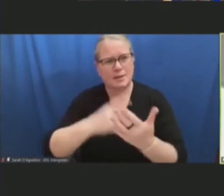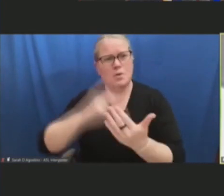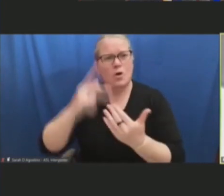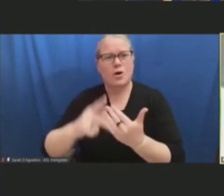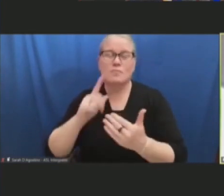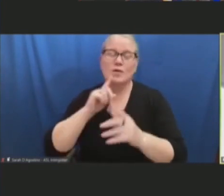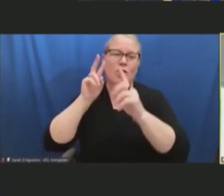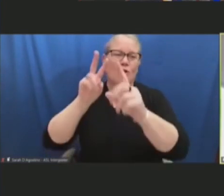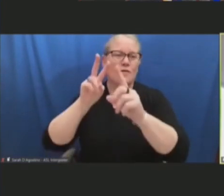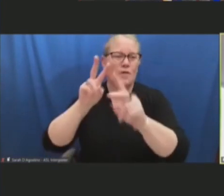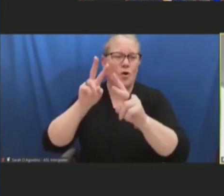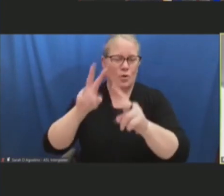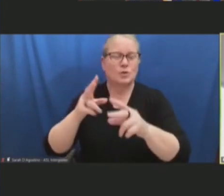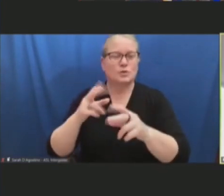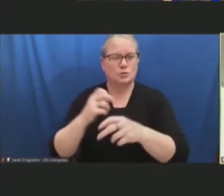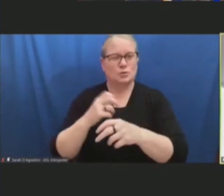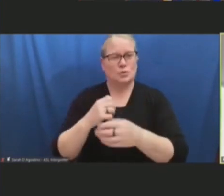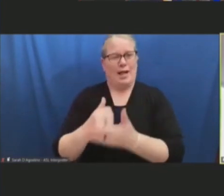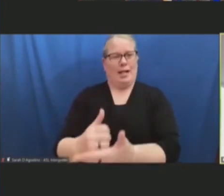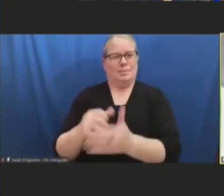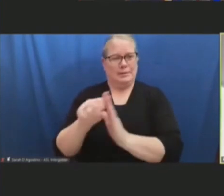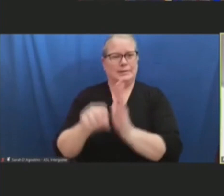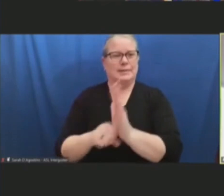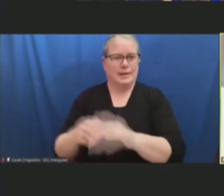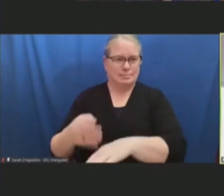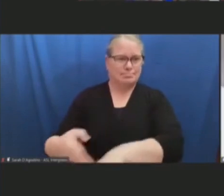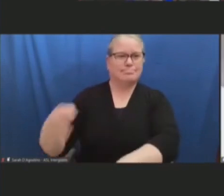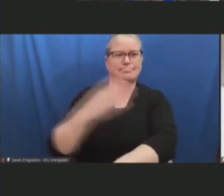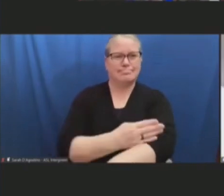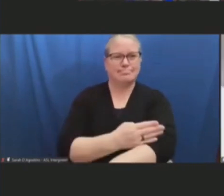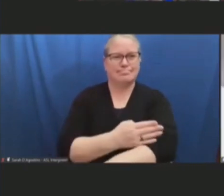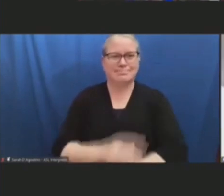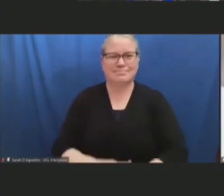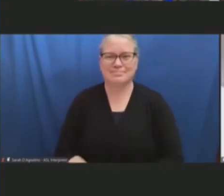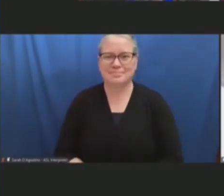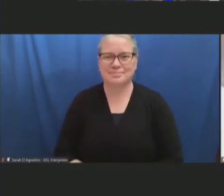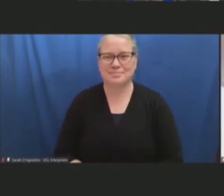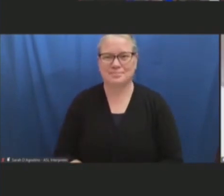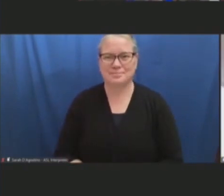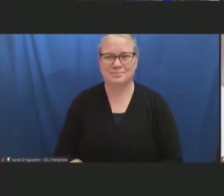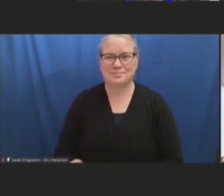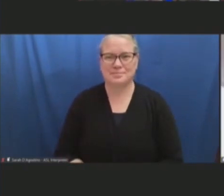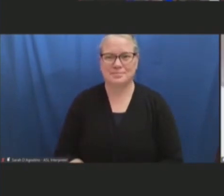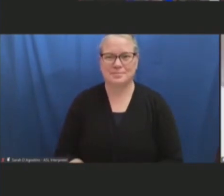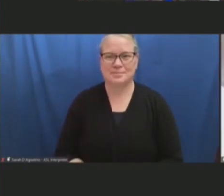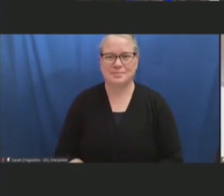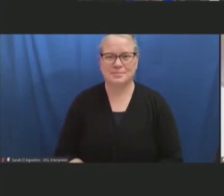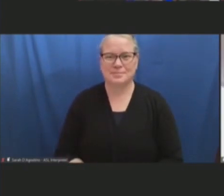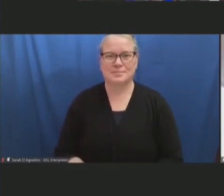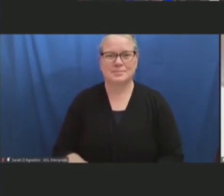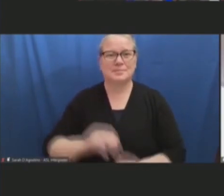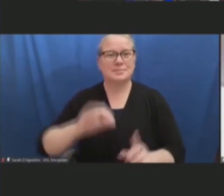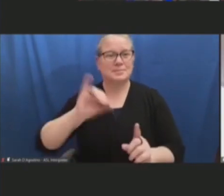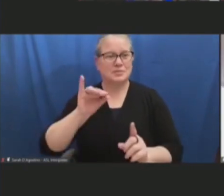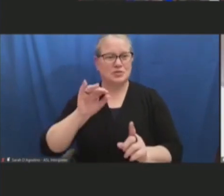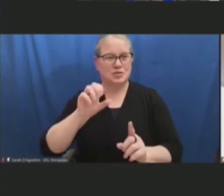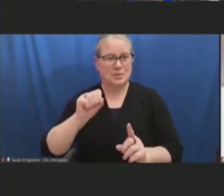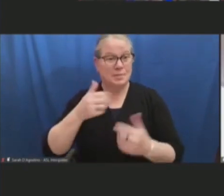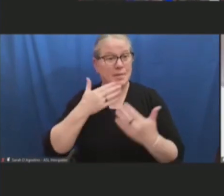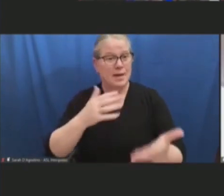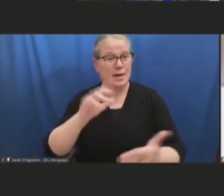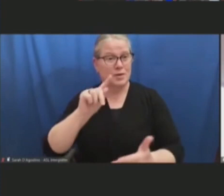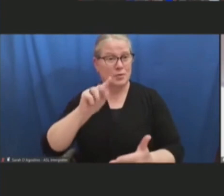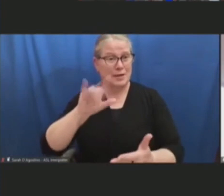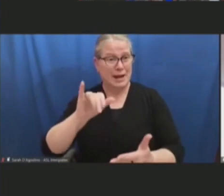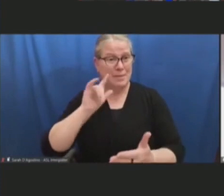the state. Tammy, thank you very much, Tammy, for for your presentation. And